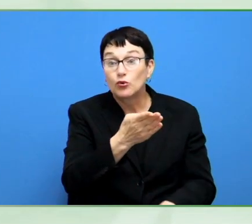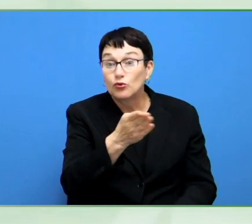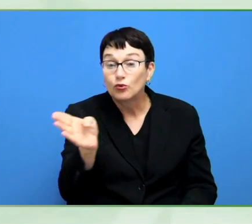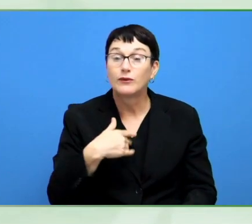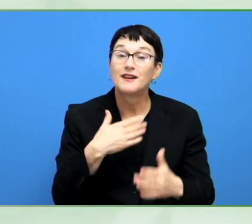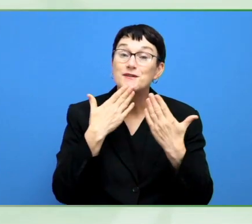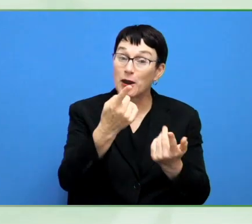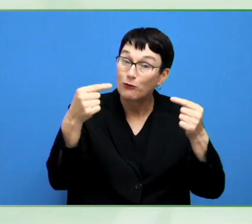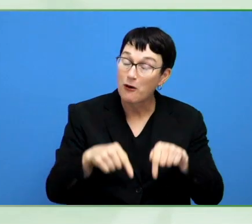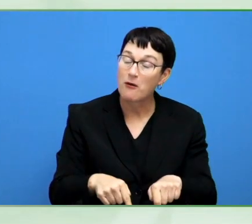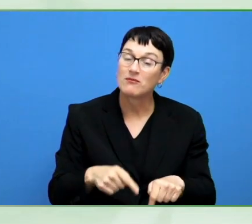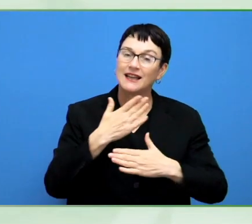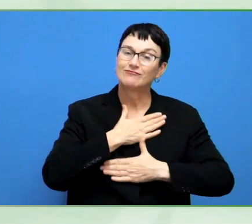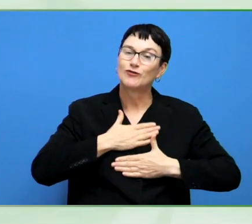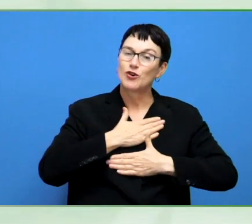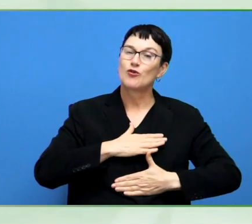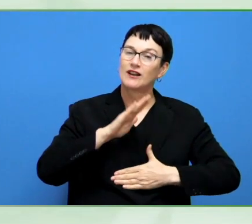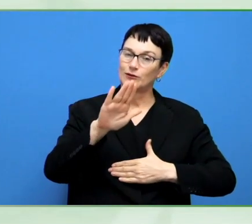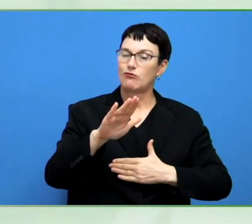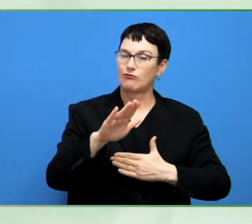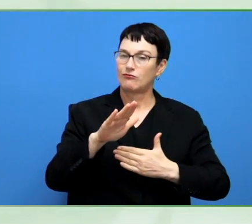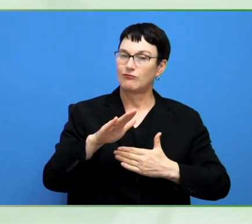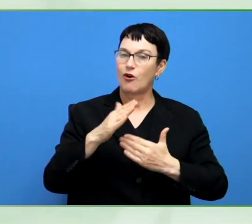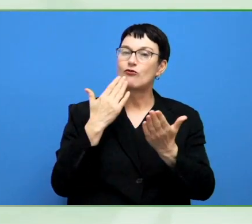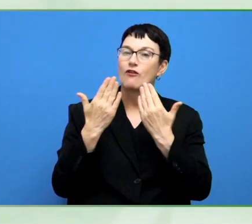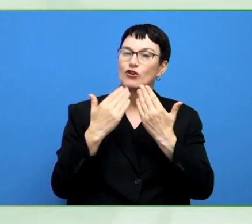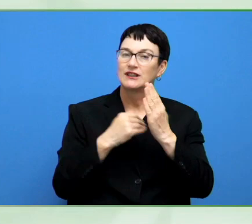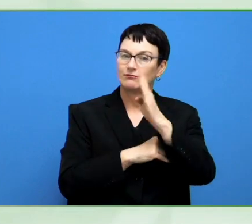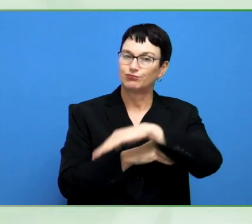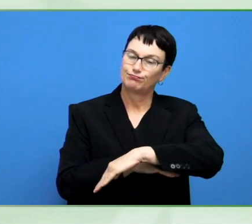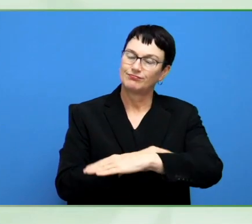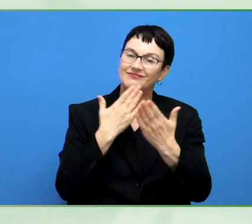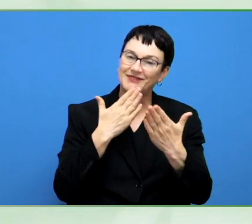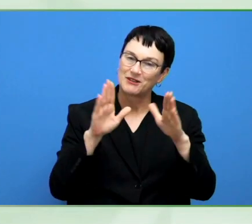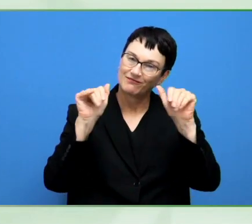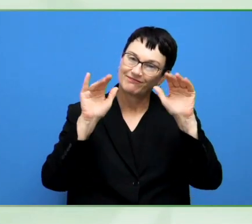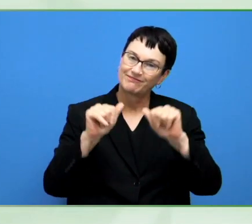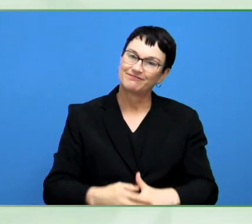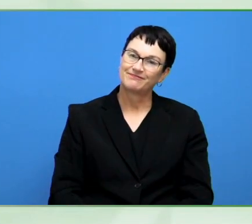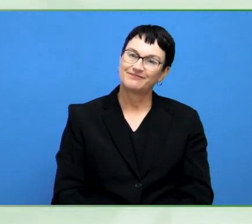Thank you. Thank you. It was a pleasure.